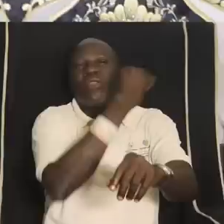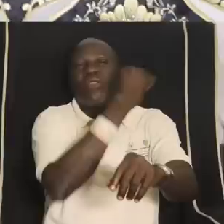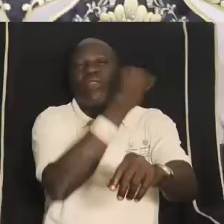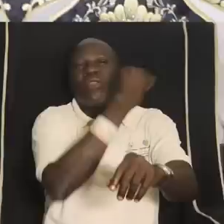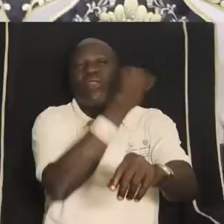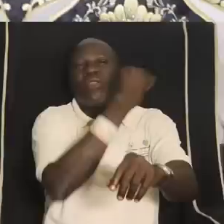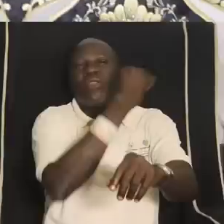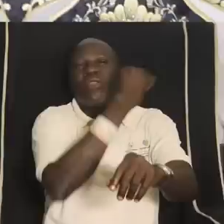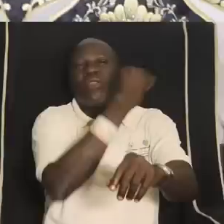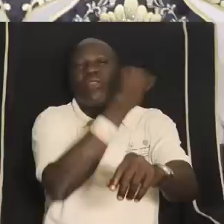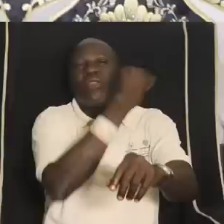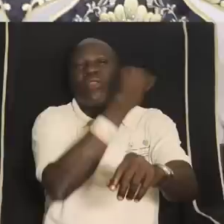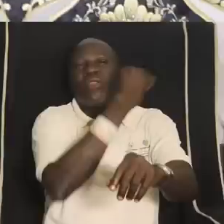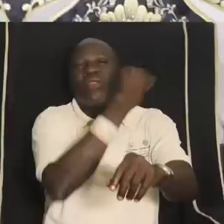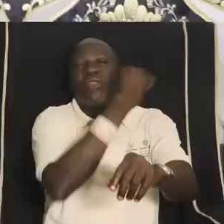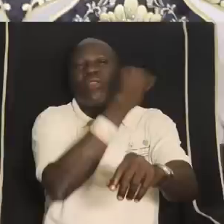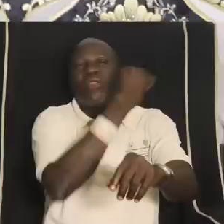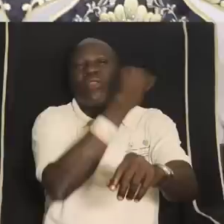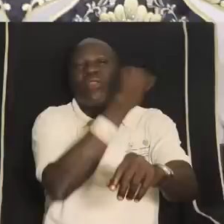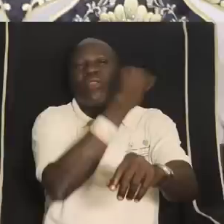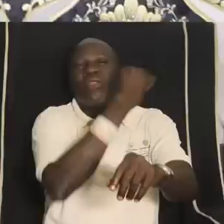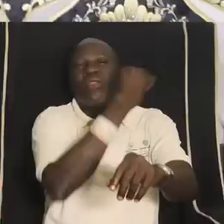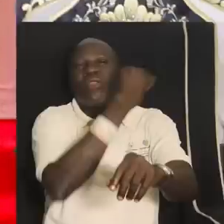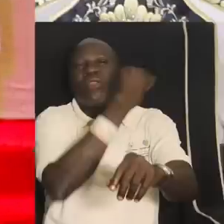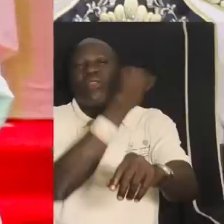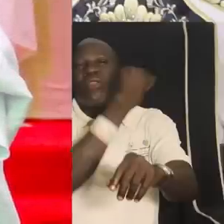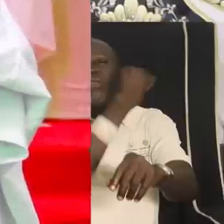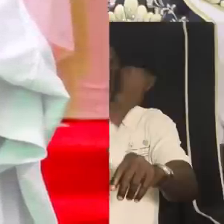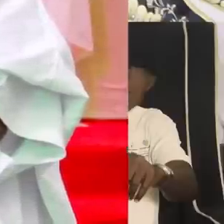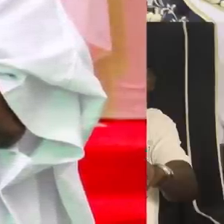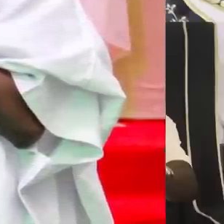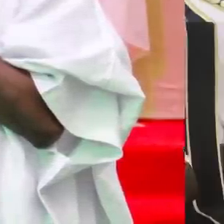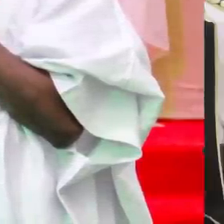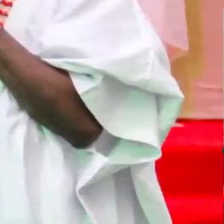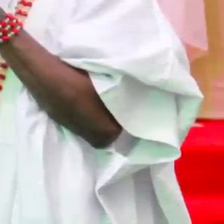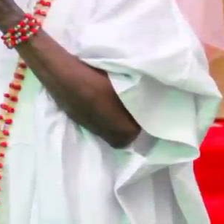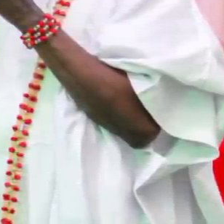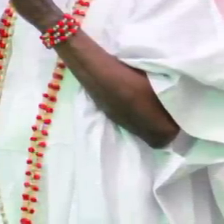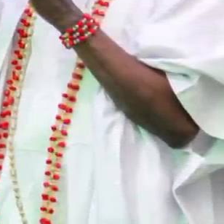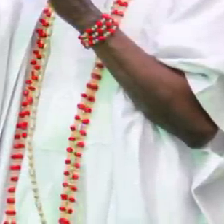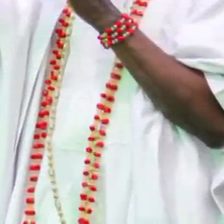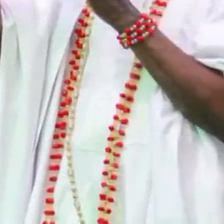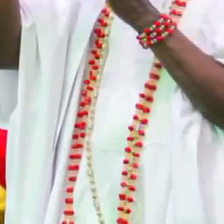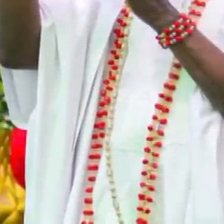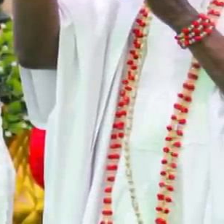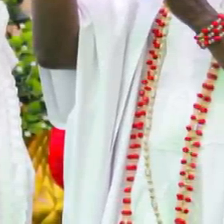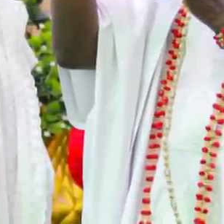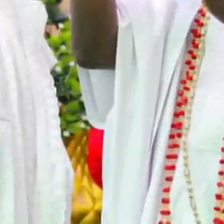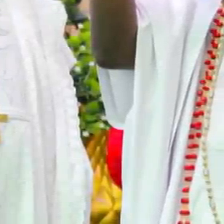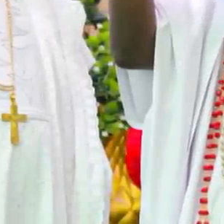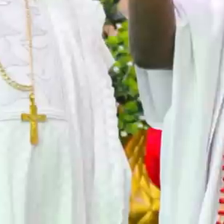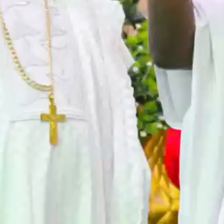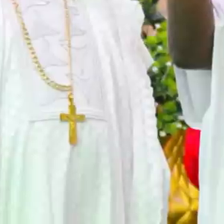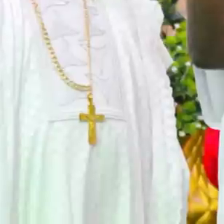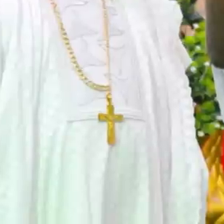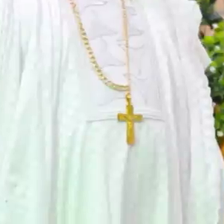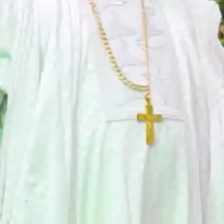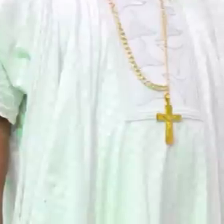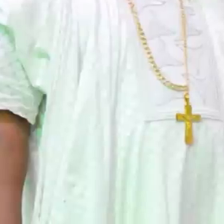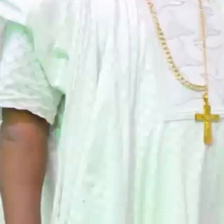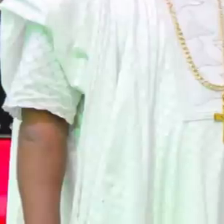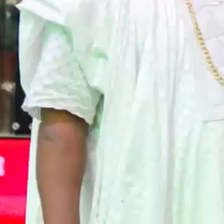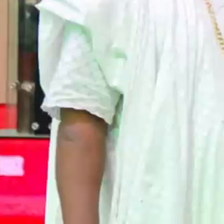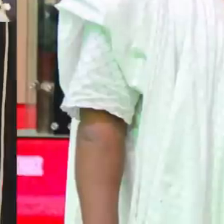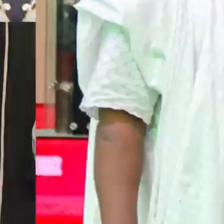kabiyesi His Royal Majesty Oba Adesoji Olatunde Kehinde Oladepo JP